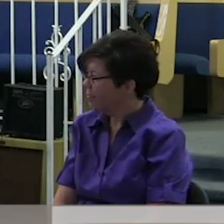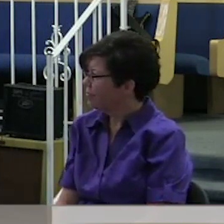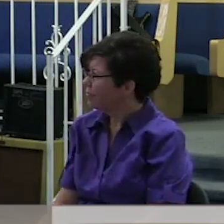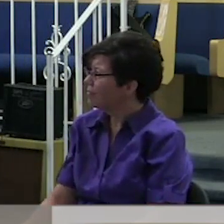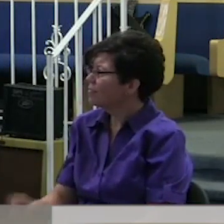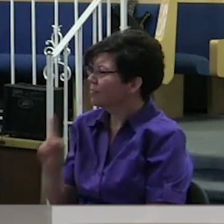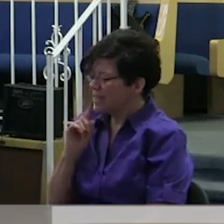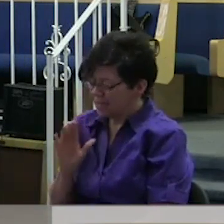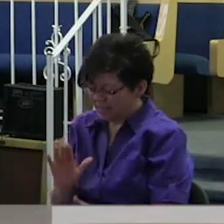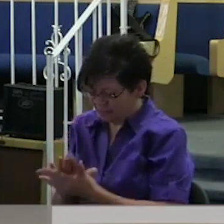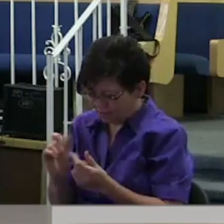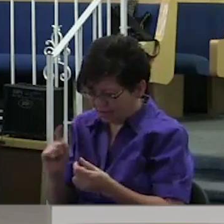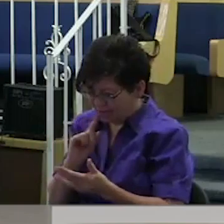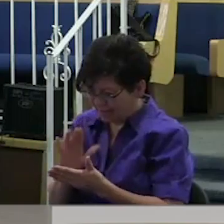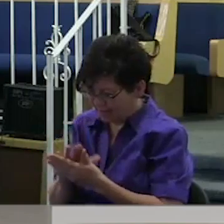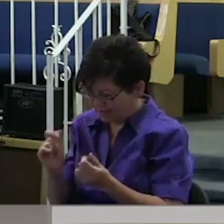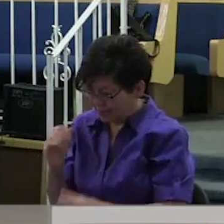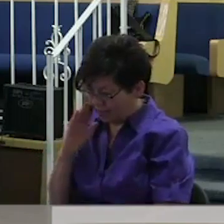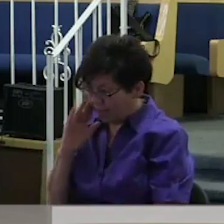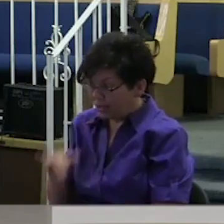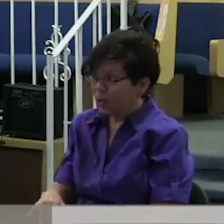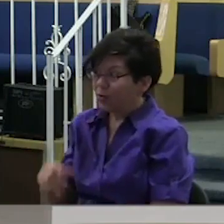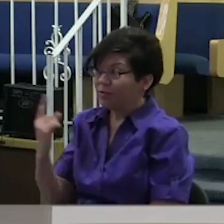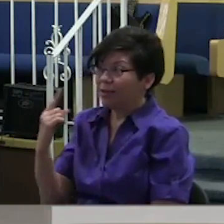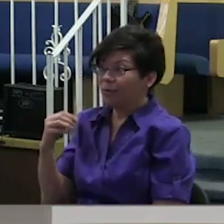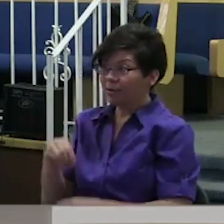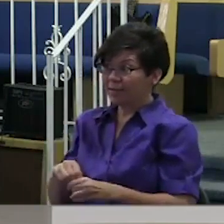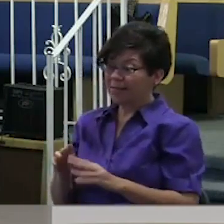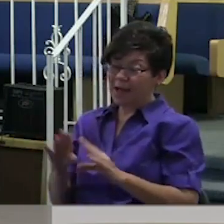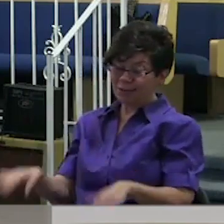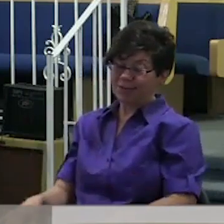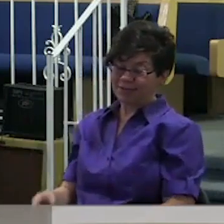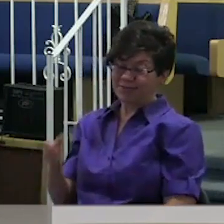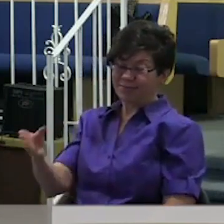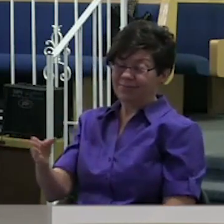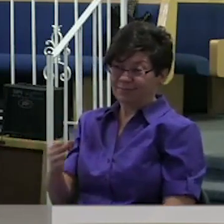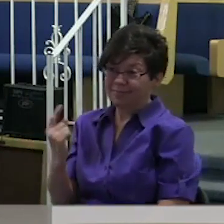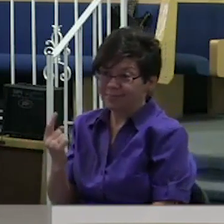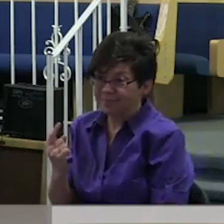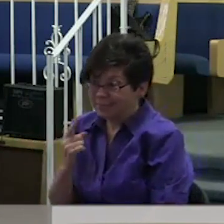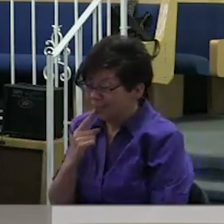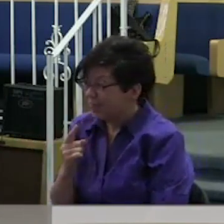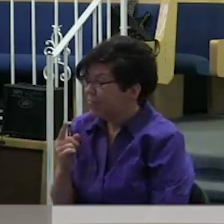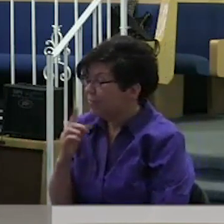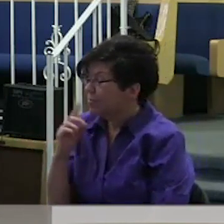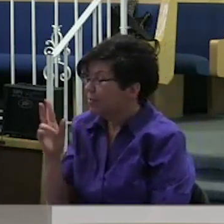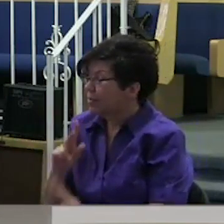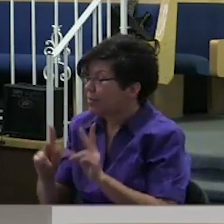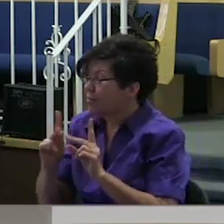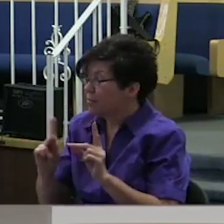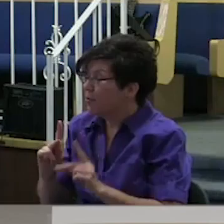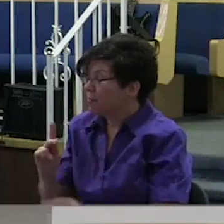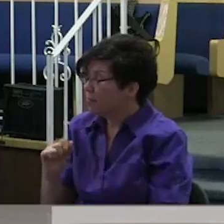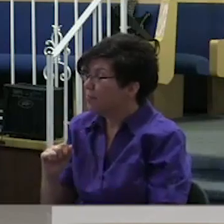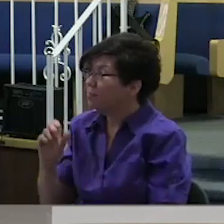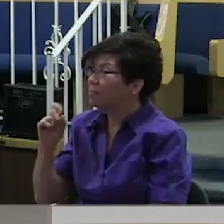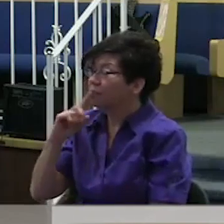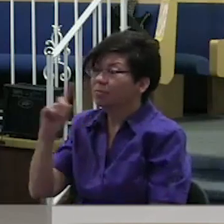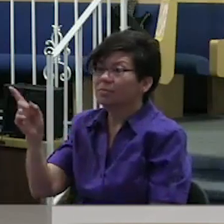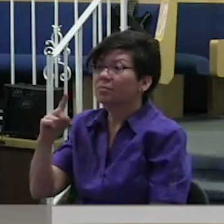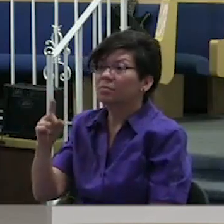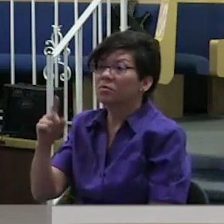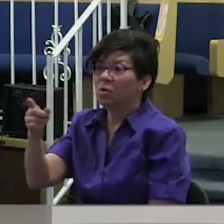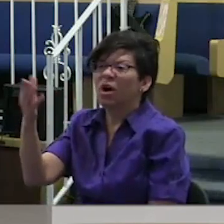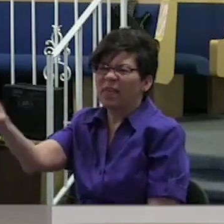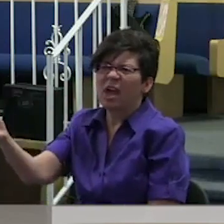Hallelujah, hallelujah. Oh, I know somebody in the house was there. There's too much Holy Ghost filled people up in here. So y'all had to